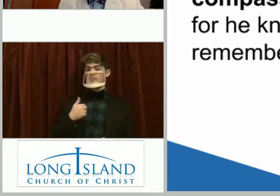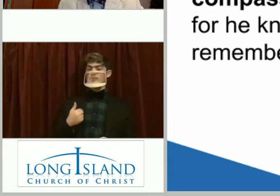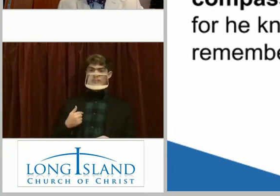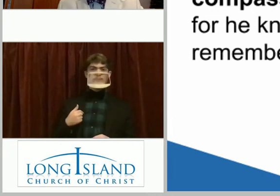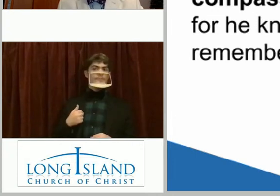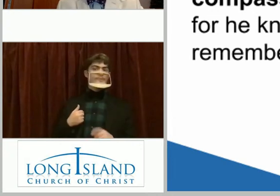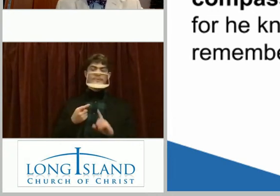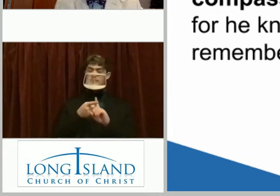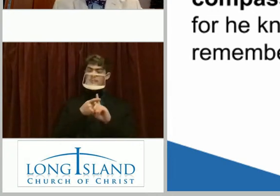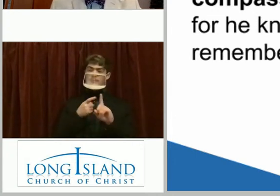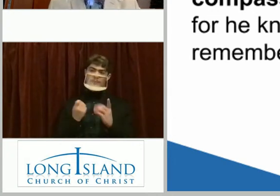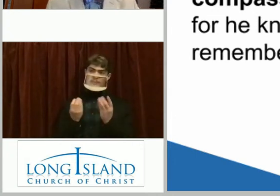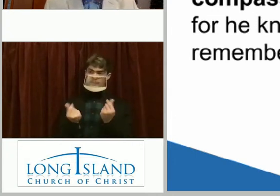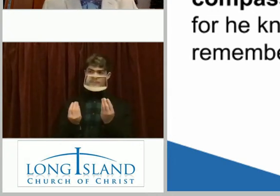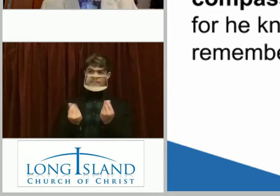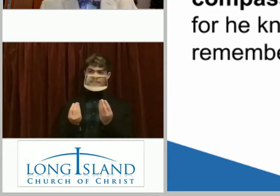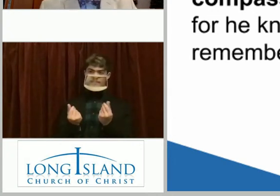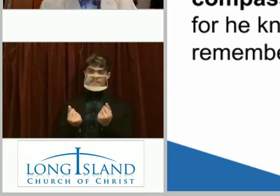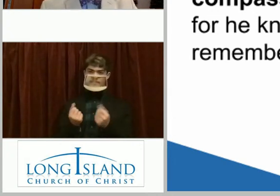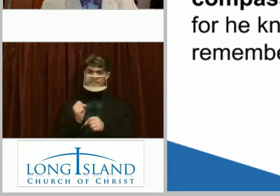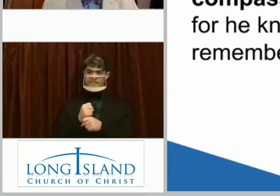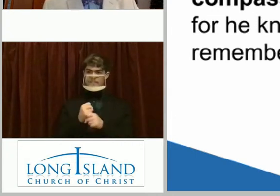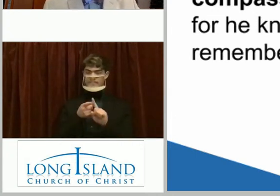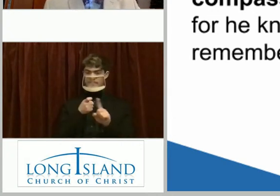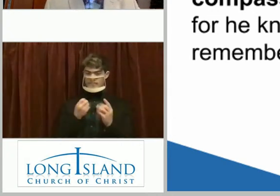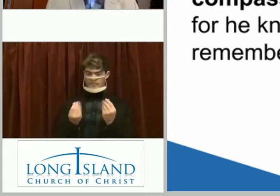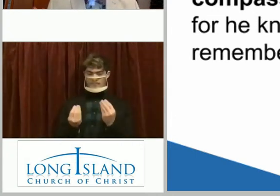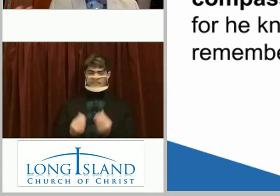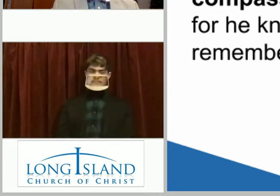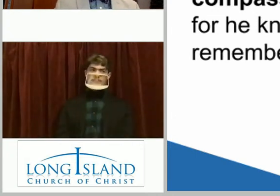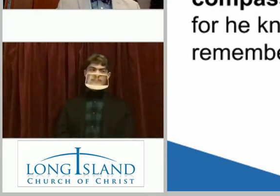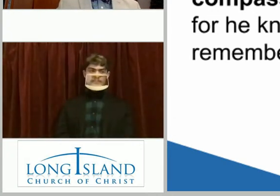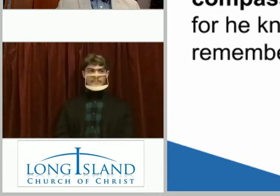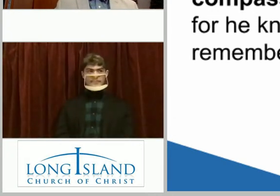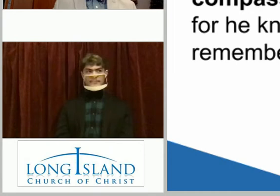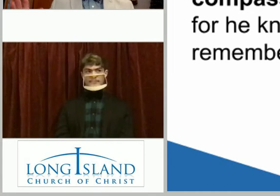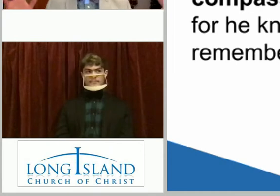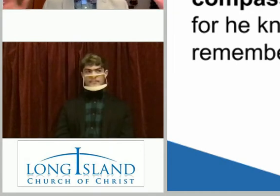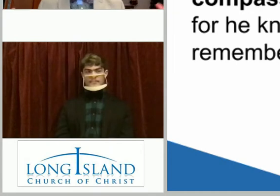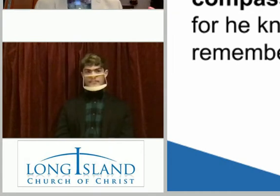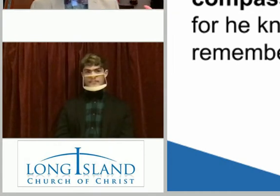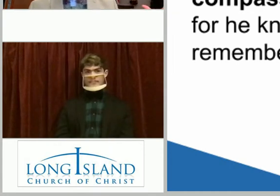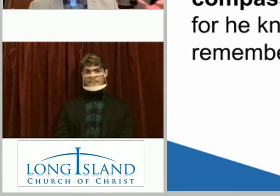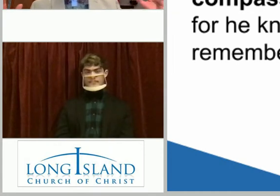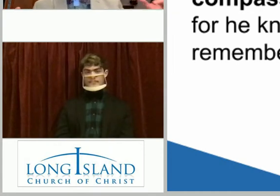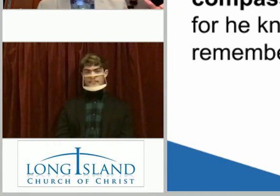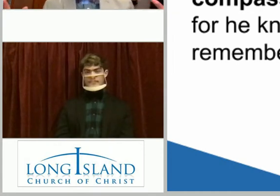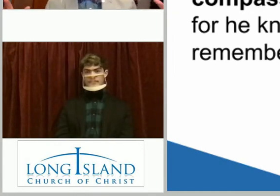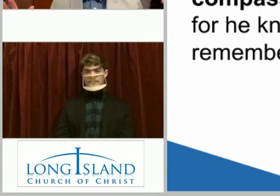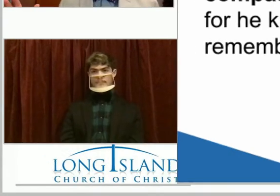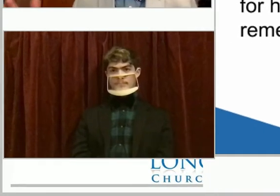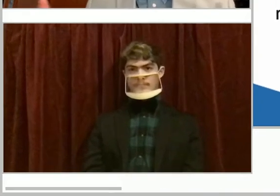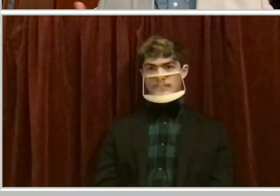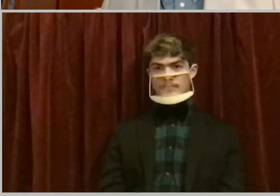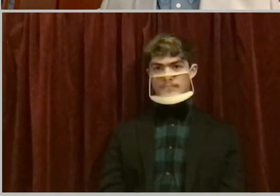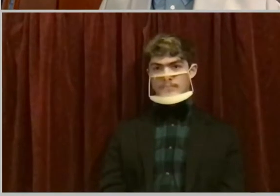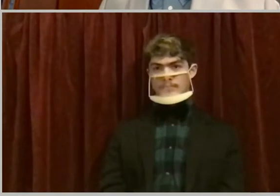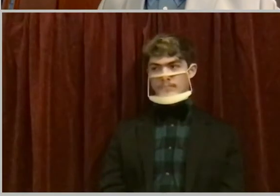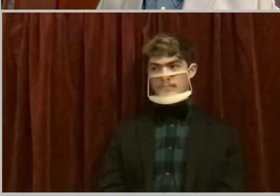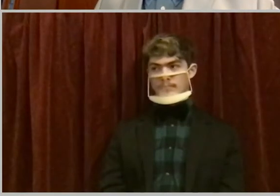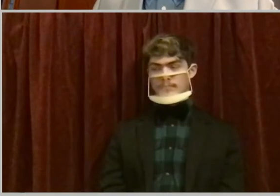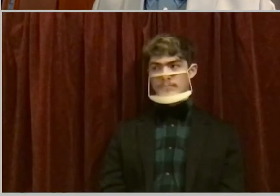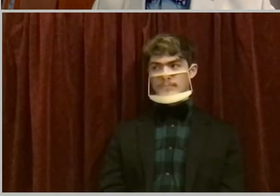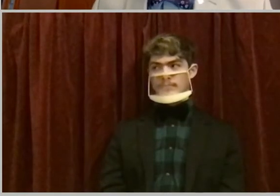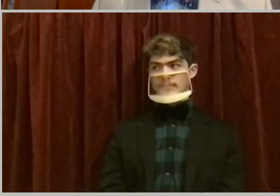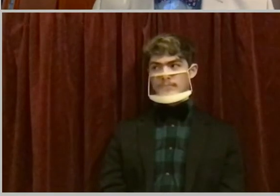remembers that we are dust." These verses show the character of God as well